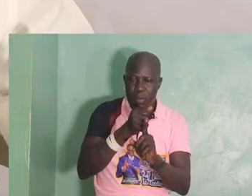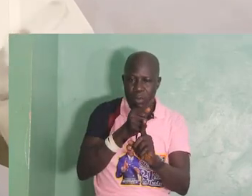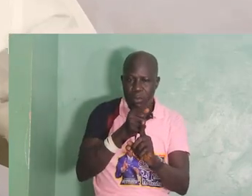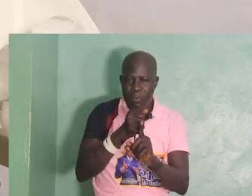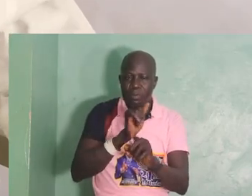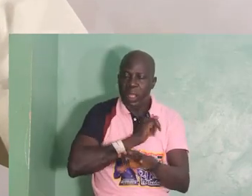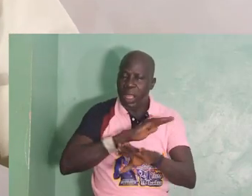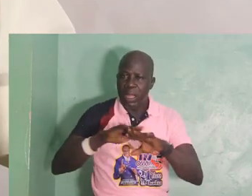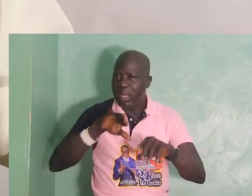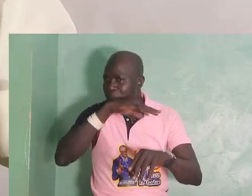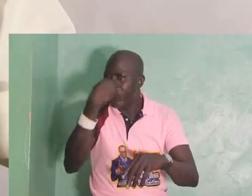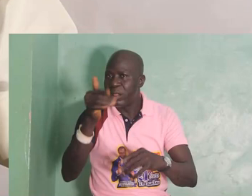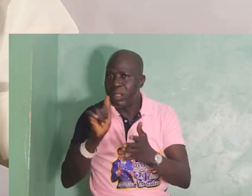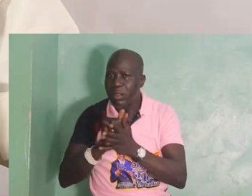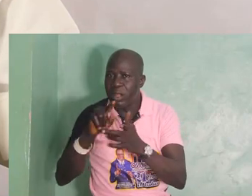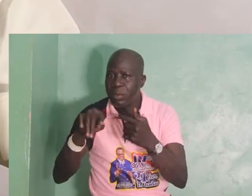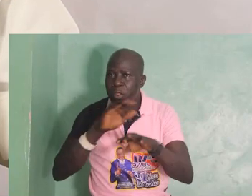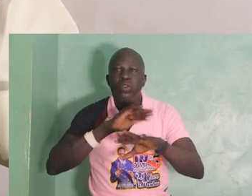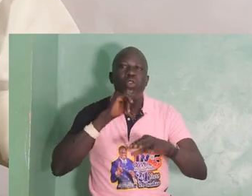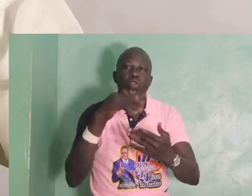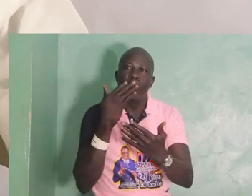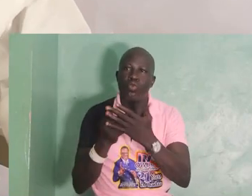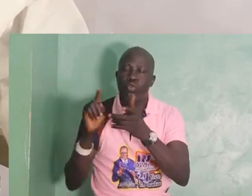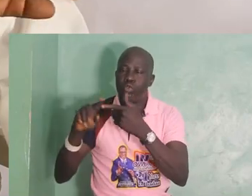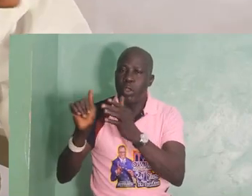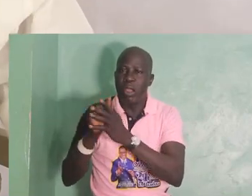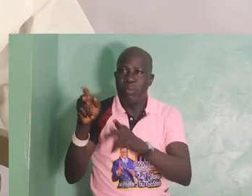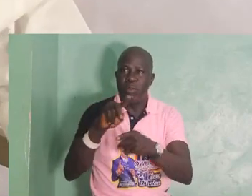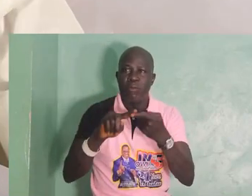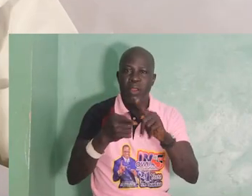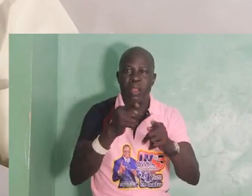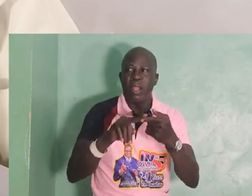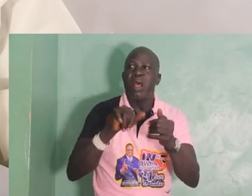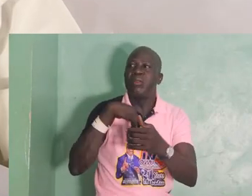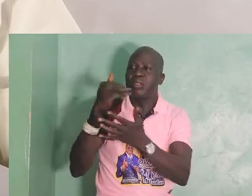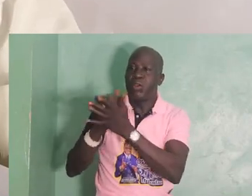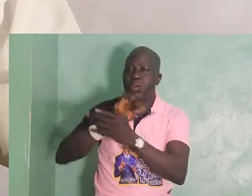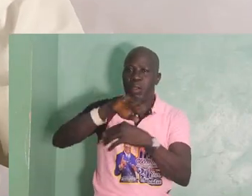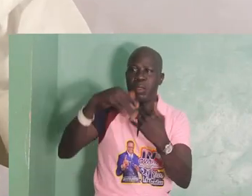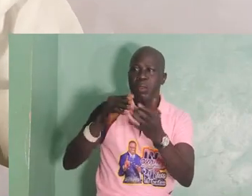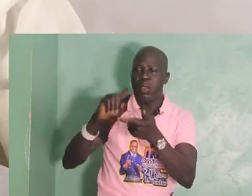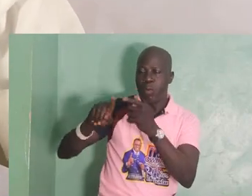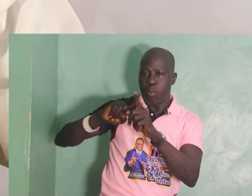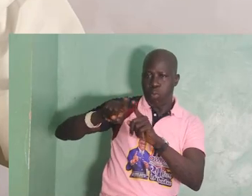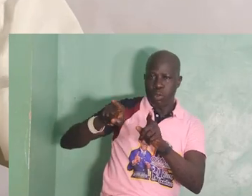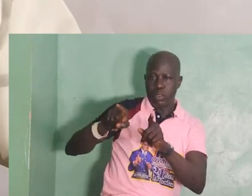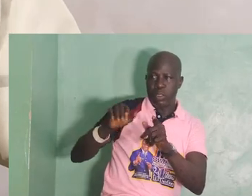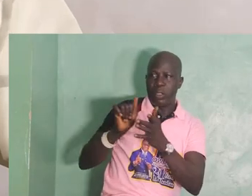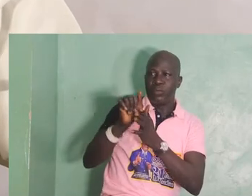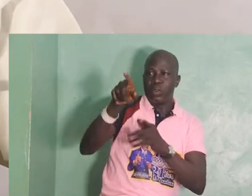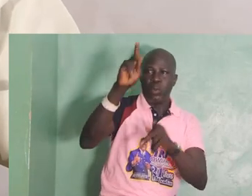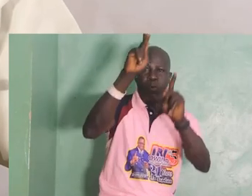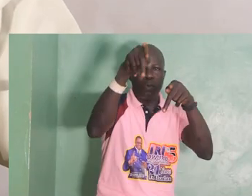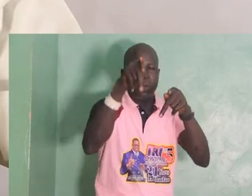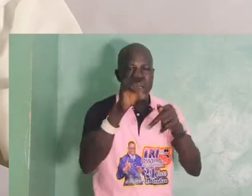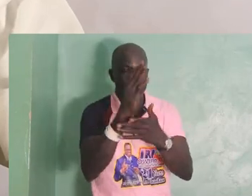own destruction. Mi sọ fún ọ pé kò dá kó lọ́rẹ̀. I didn't tell you that it's not good to keep friends. Mi ní gbogbo ọ̀rẹ́ ló burú. I didn't say all friends are bad. Ṣùgbọ́n. Bet. A ní